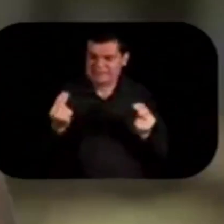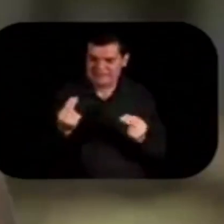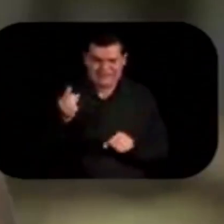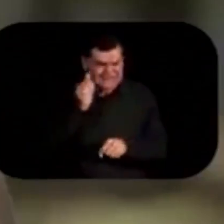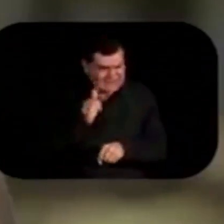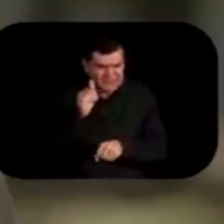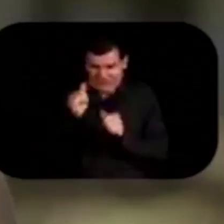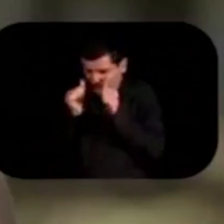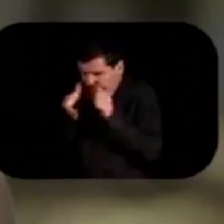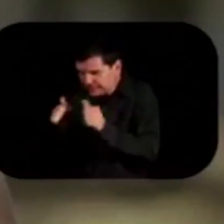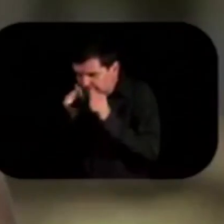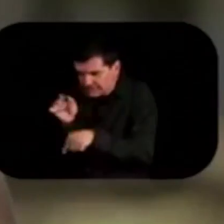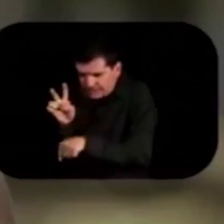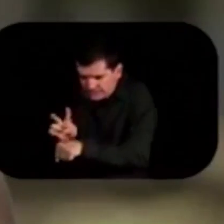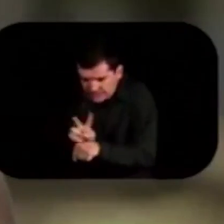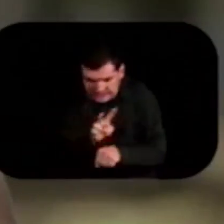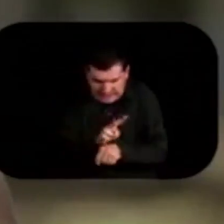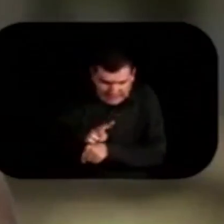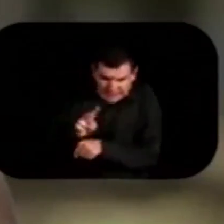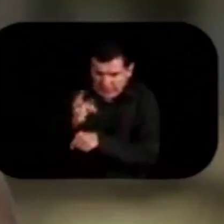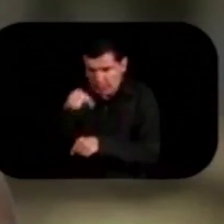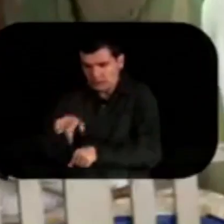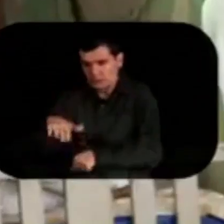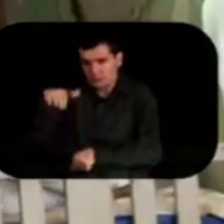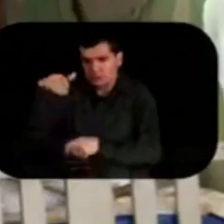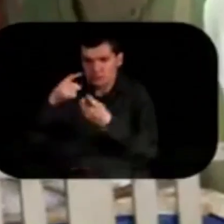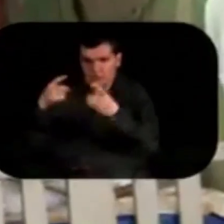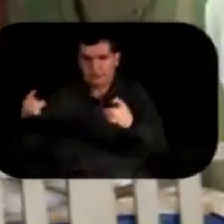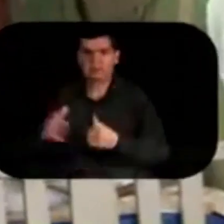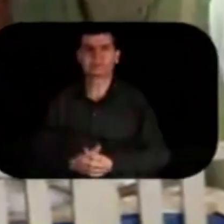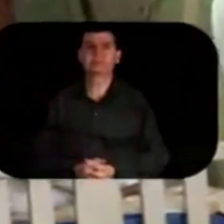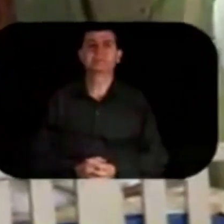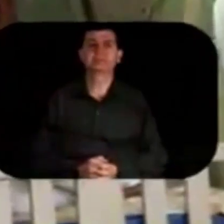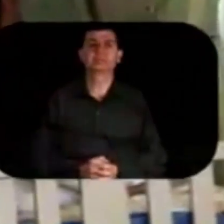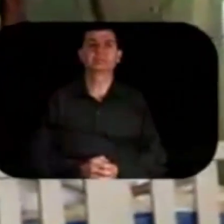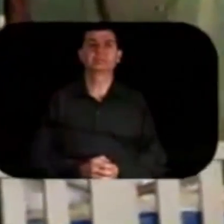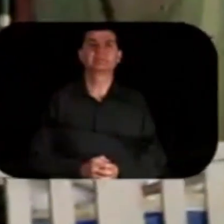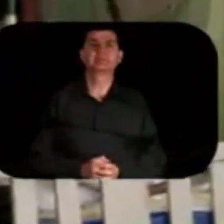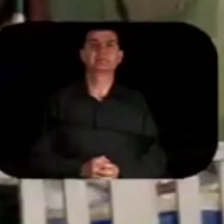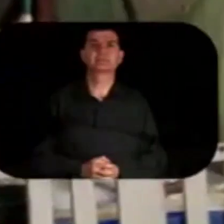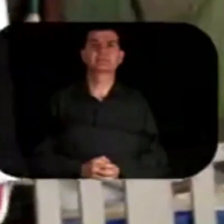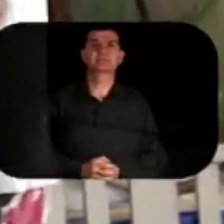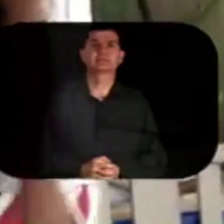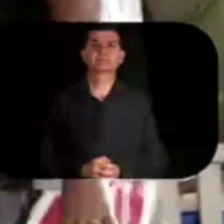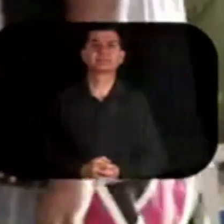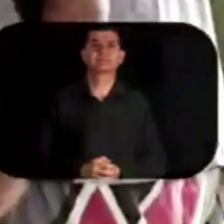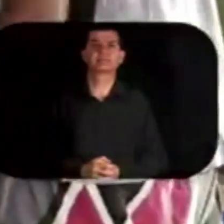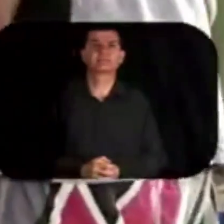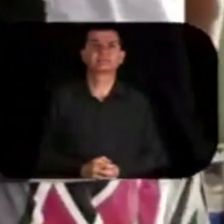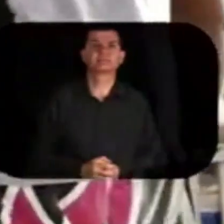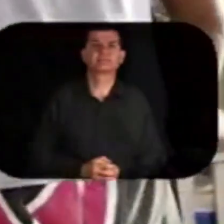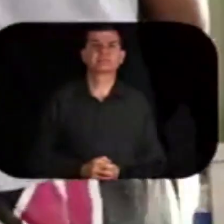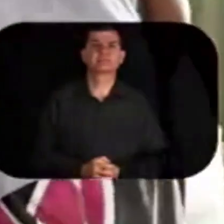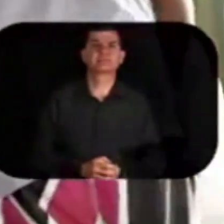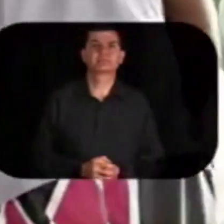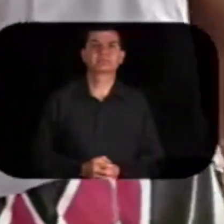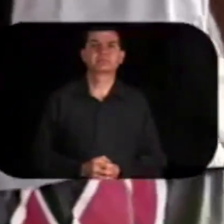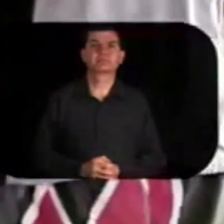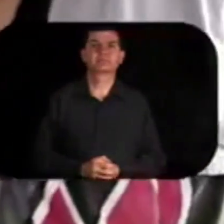her own, she is independent on us for her